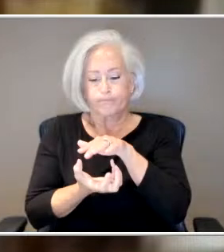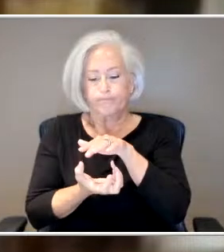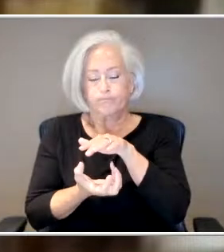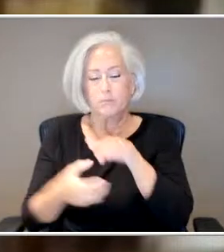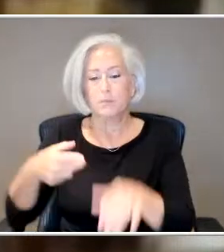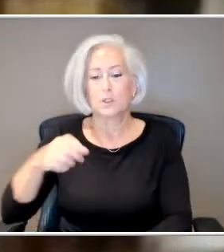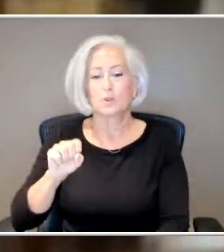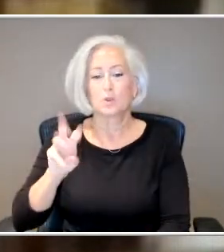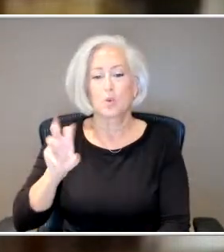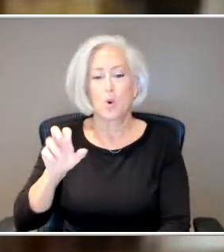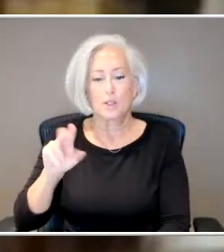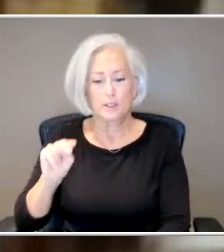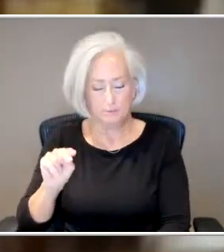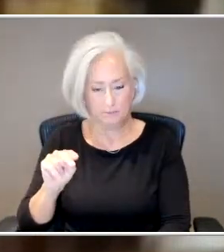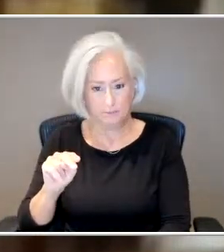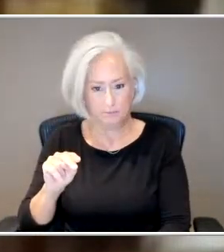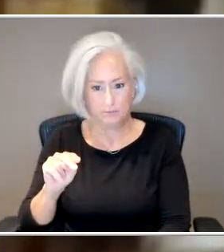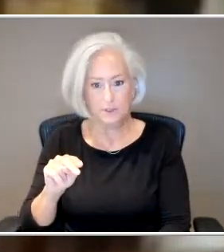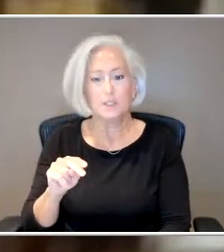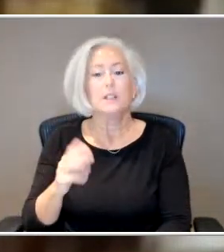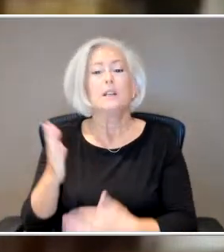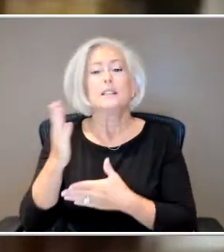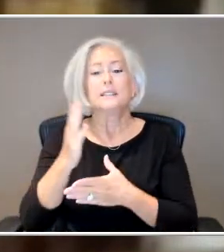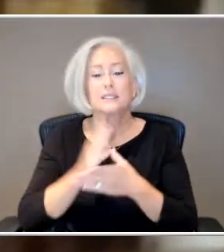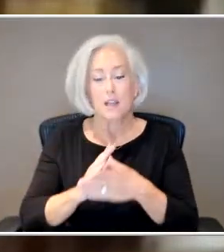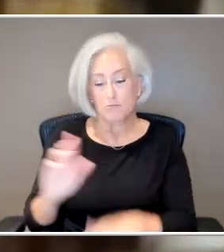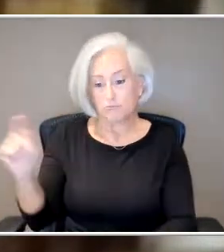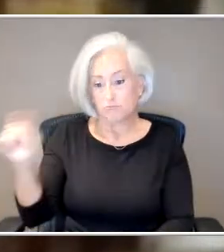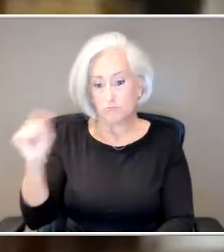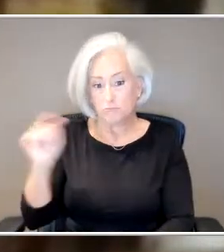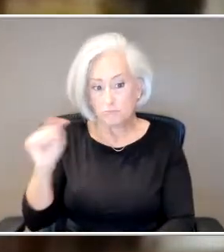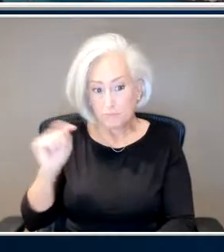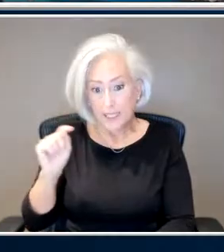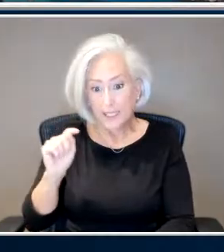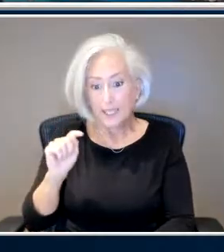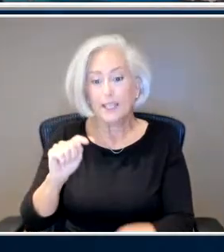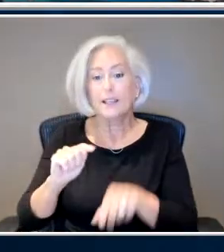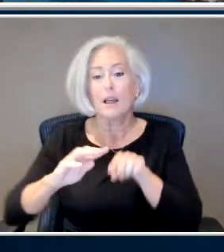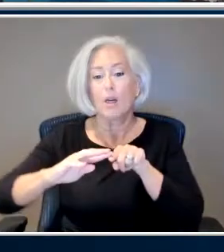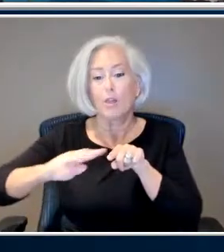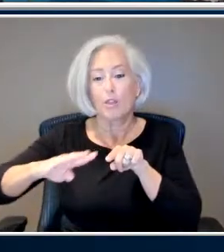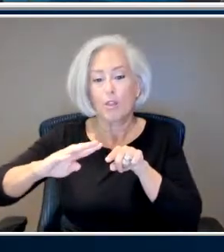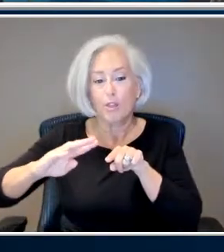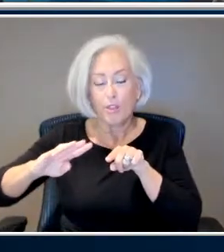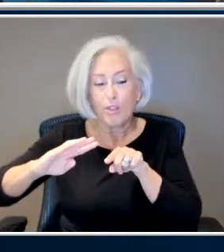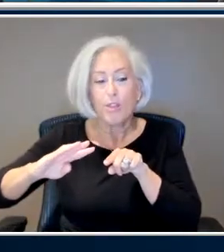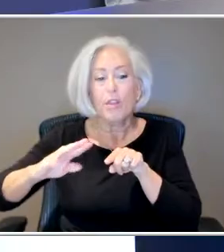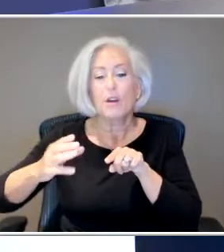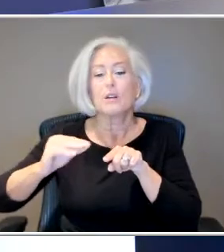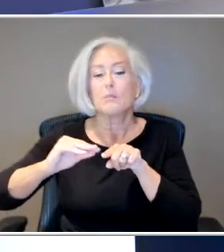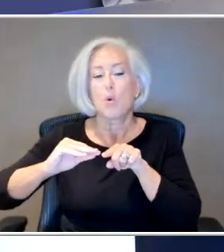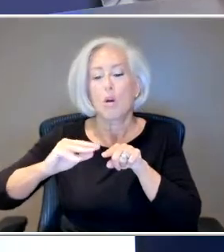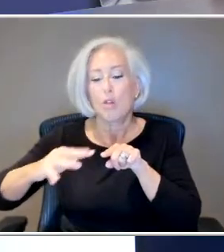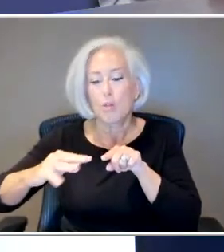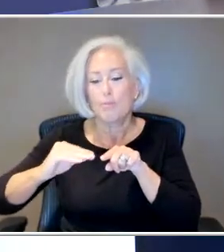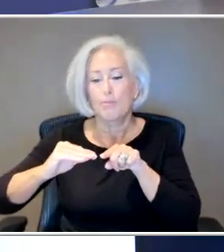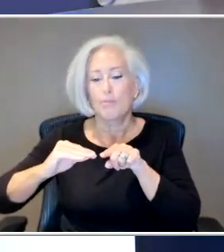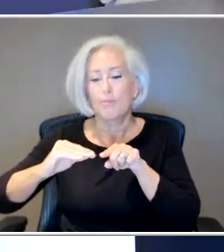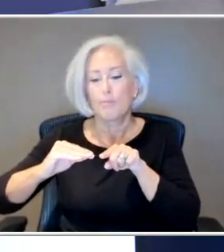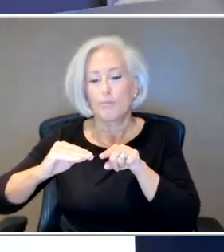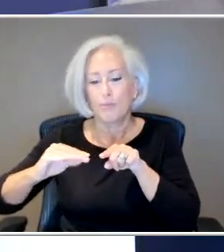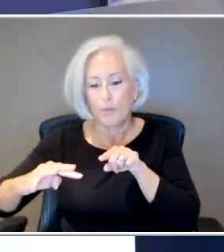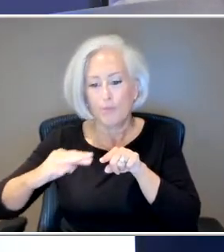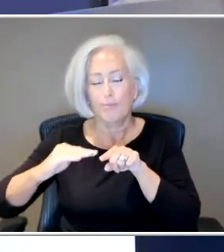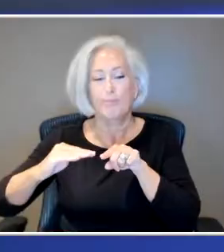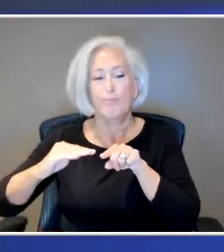some interruption in urine flow. All right, Dr. Parker, how do you treat this? Well, it depends on how aggressive it